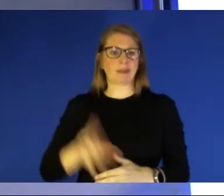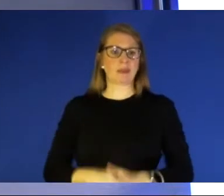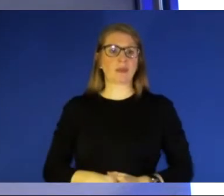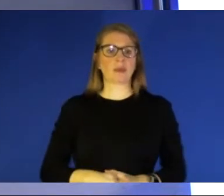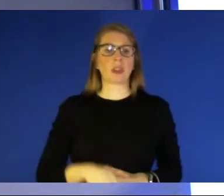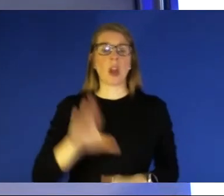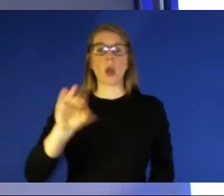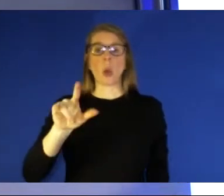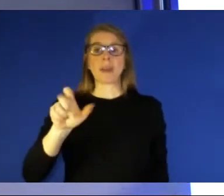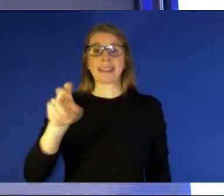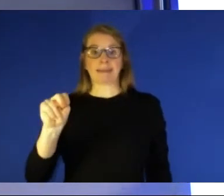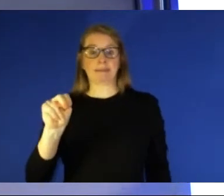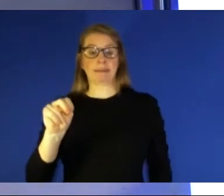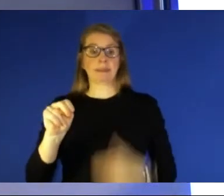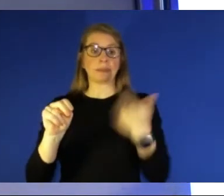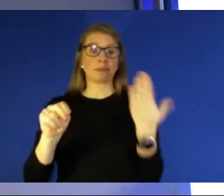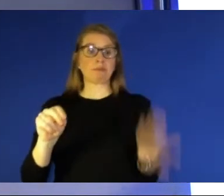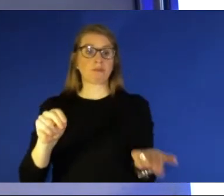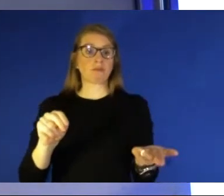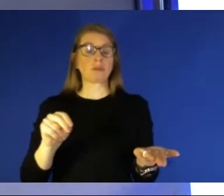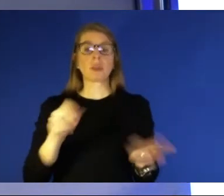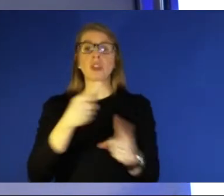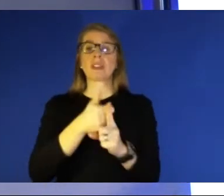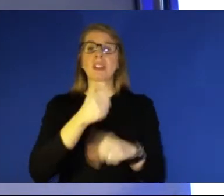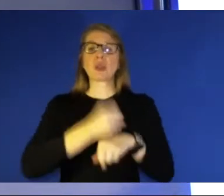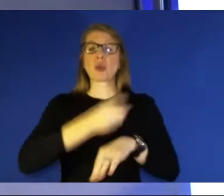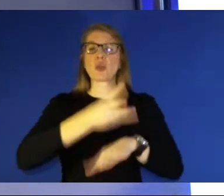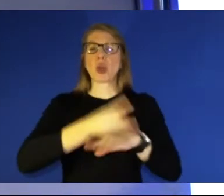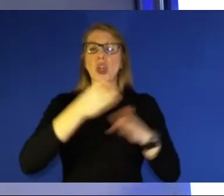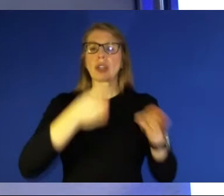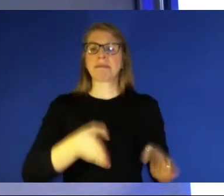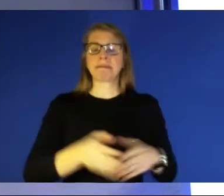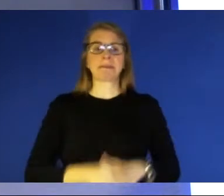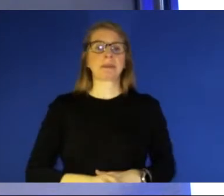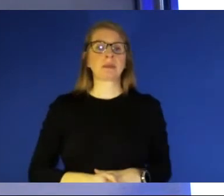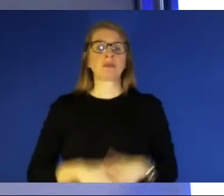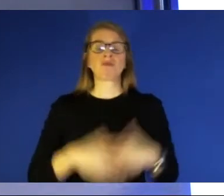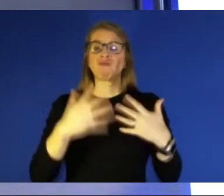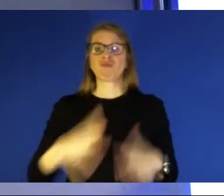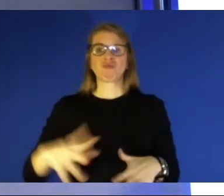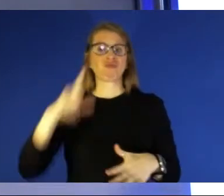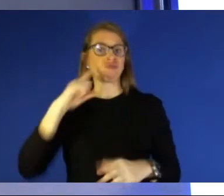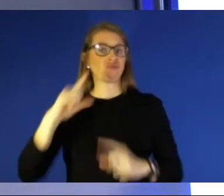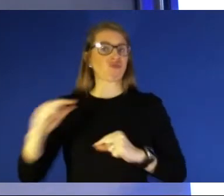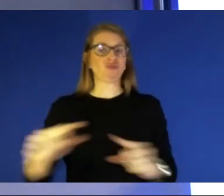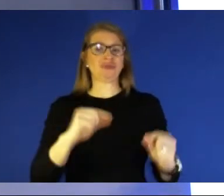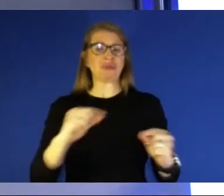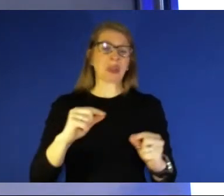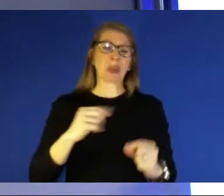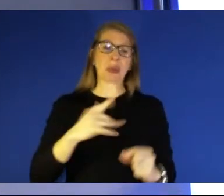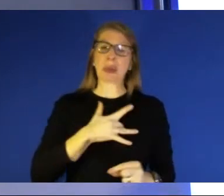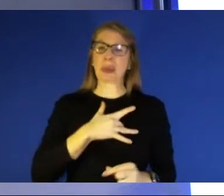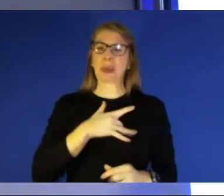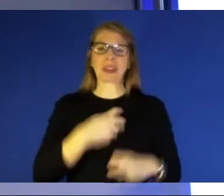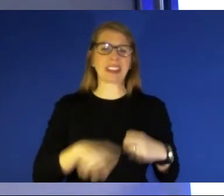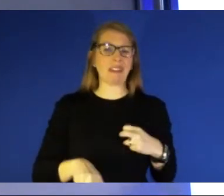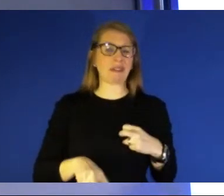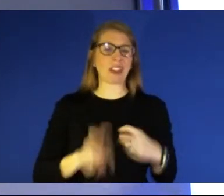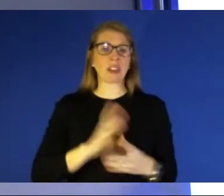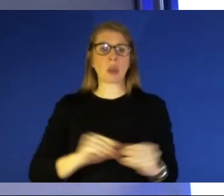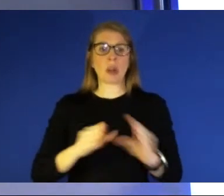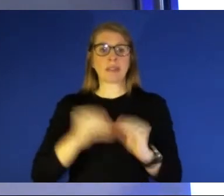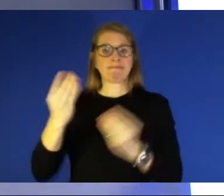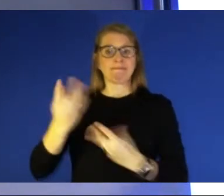Colleen. As a social worker, you have probably heard some really tough stories that people have shared with you about having to make